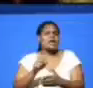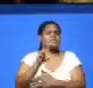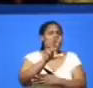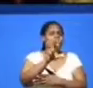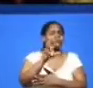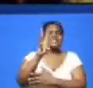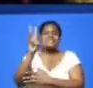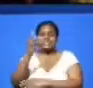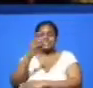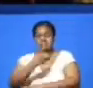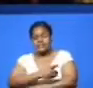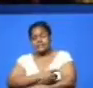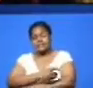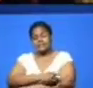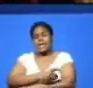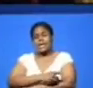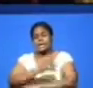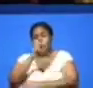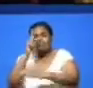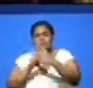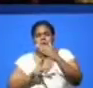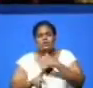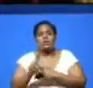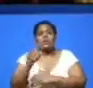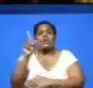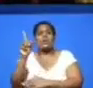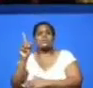1,260 days in prophecy.